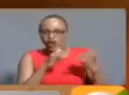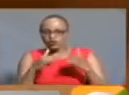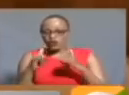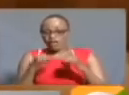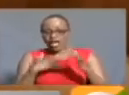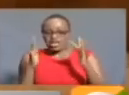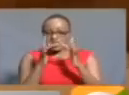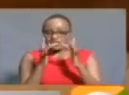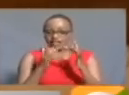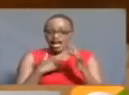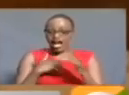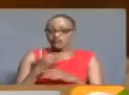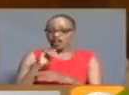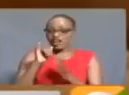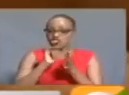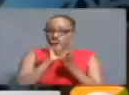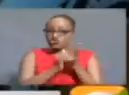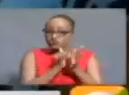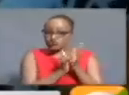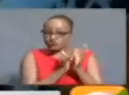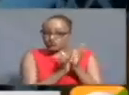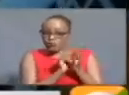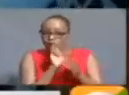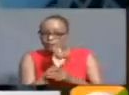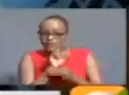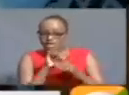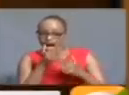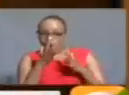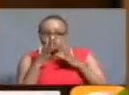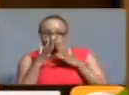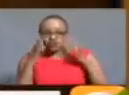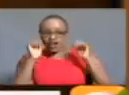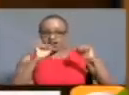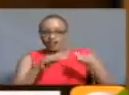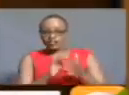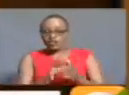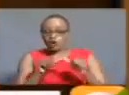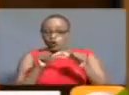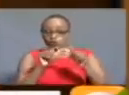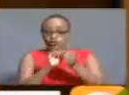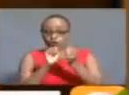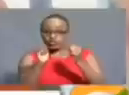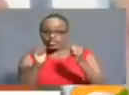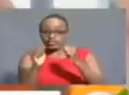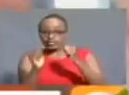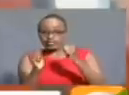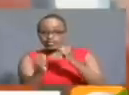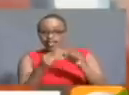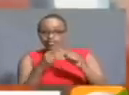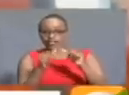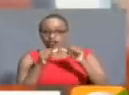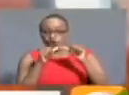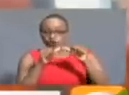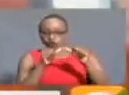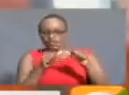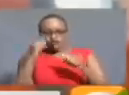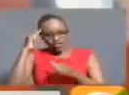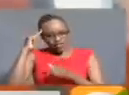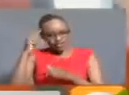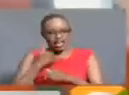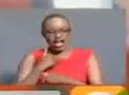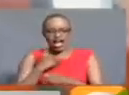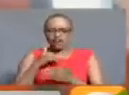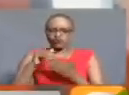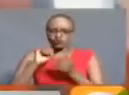I went on YouTube and I looked at skin lightening. Na kila alivyoendelea kubadilika, alizidi kuingiwa na fikra za